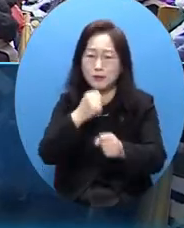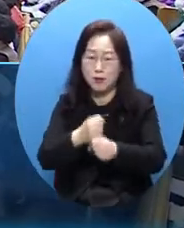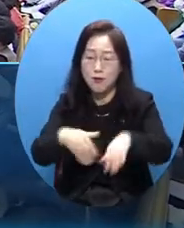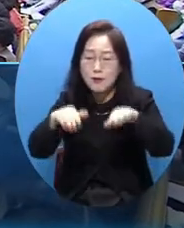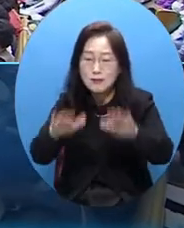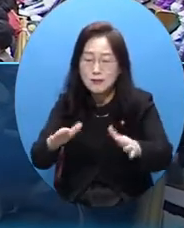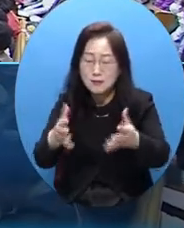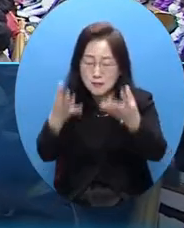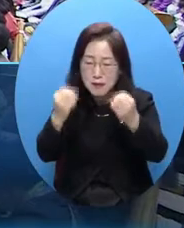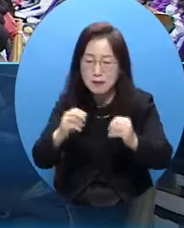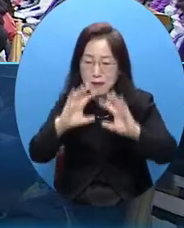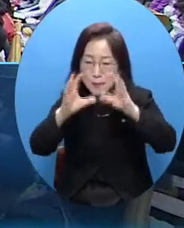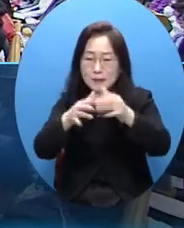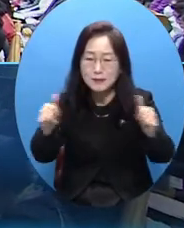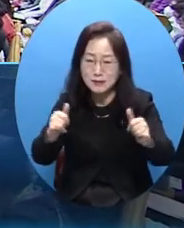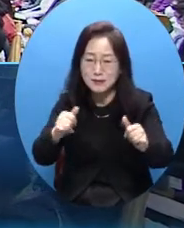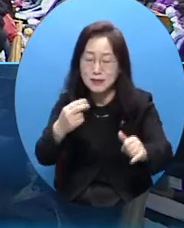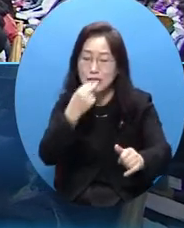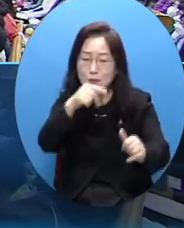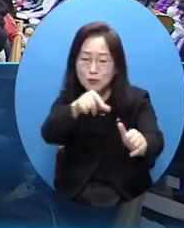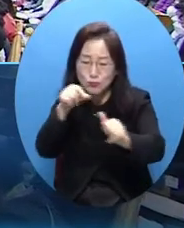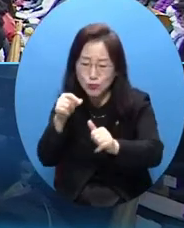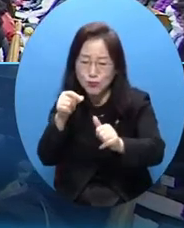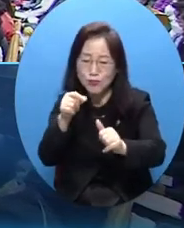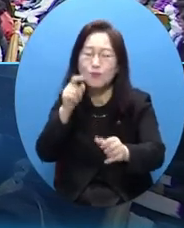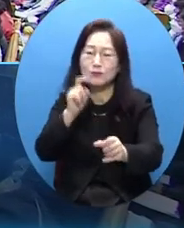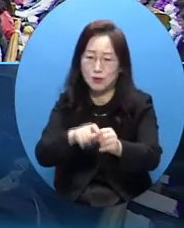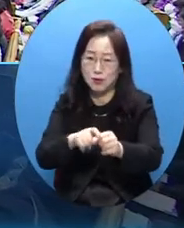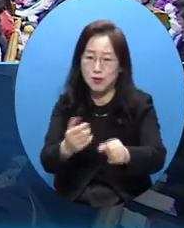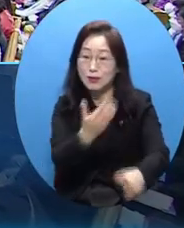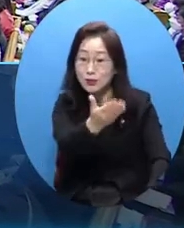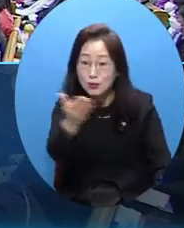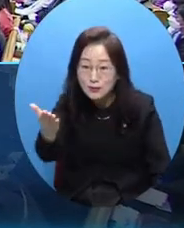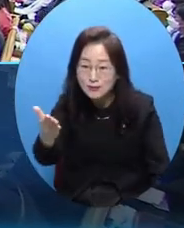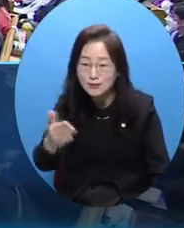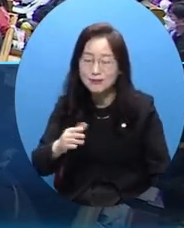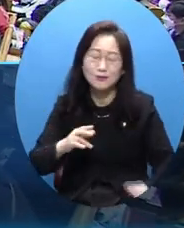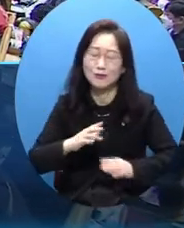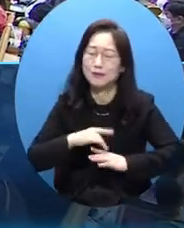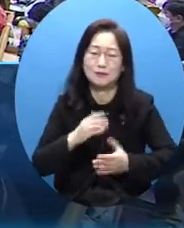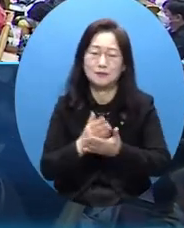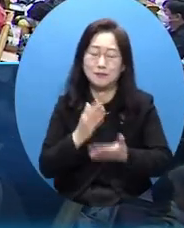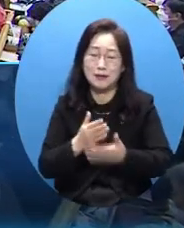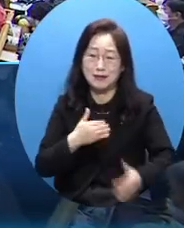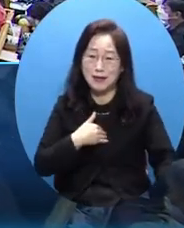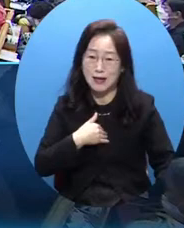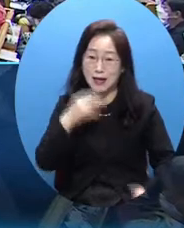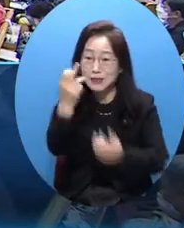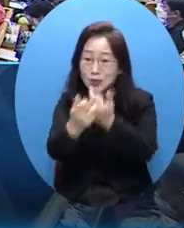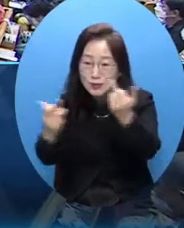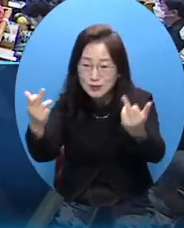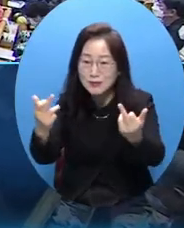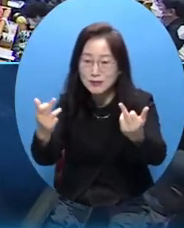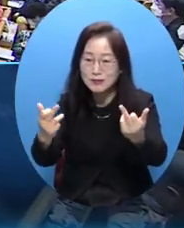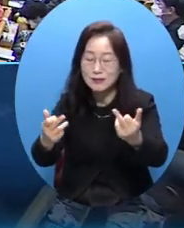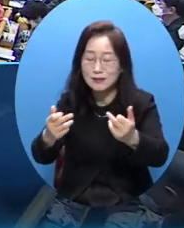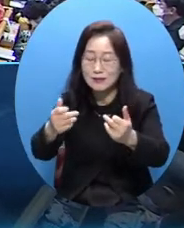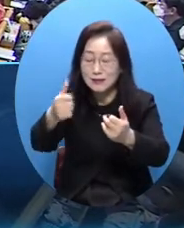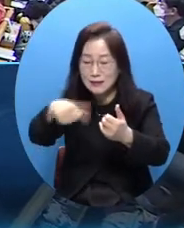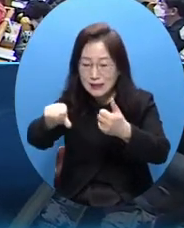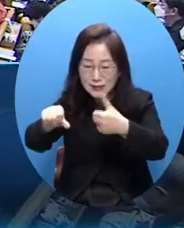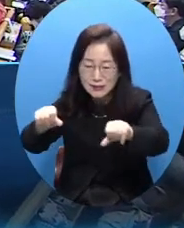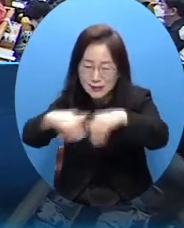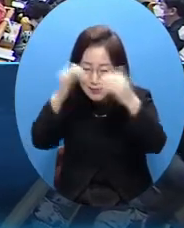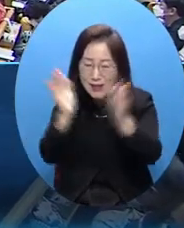being done to saving up many lives so then don't be afraid I will provide you and your children and he